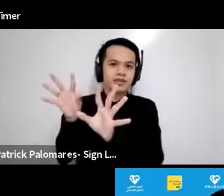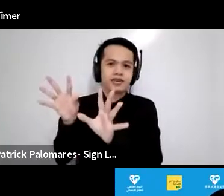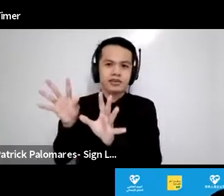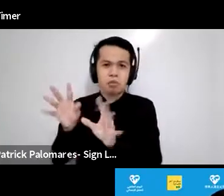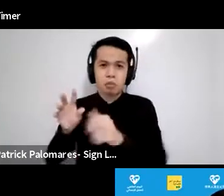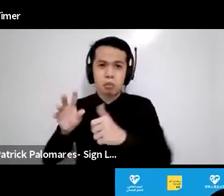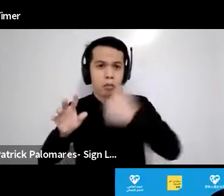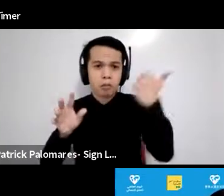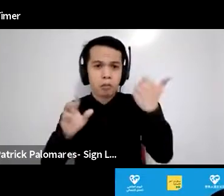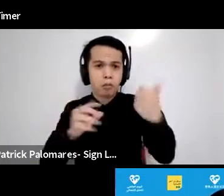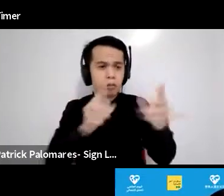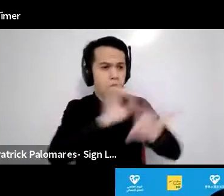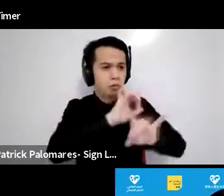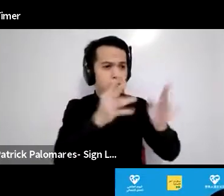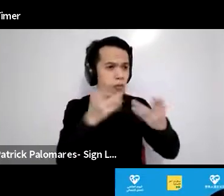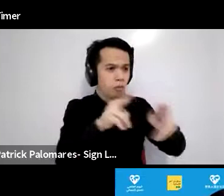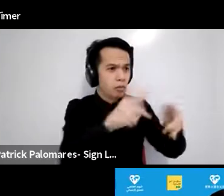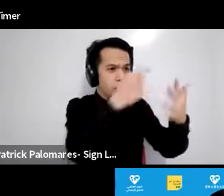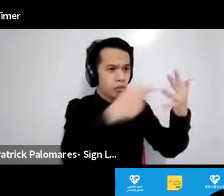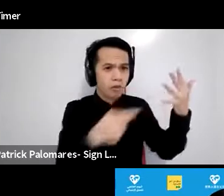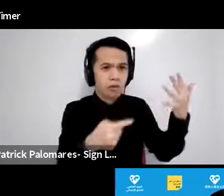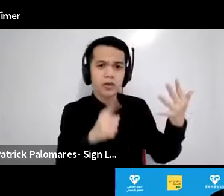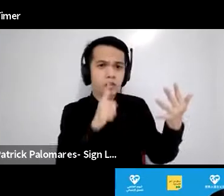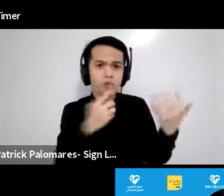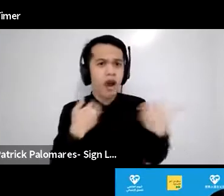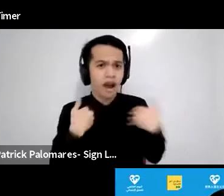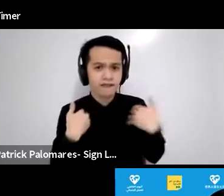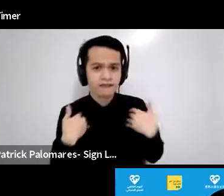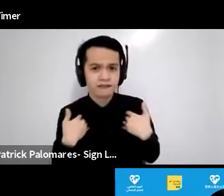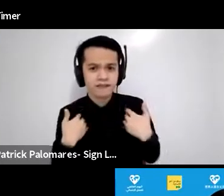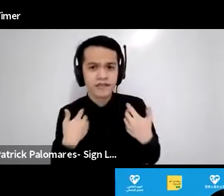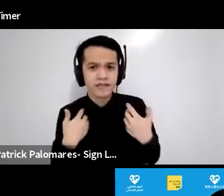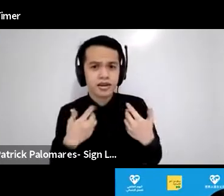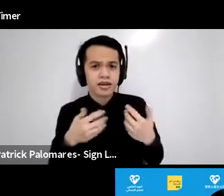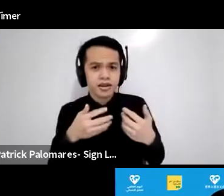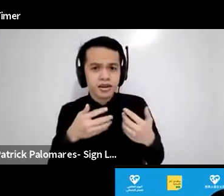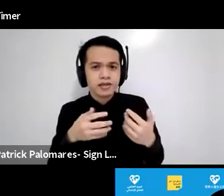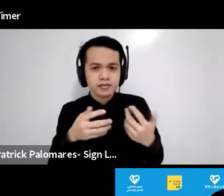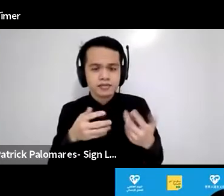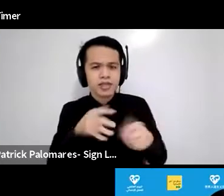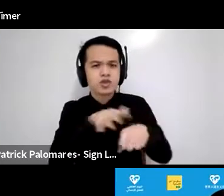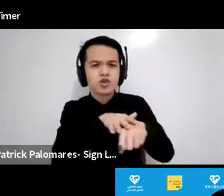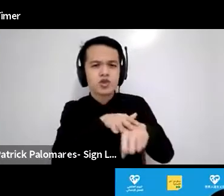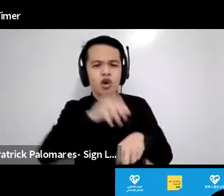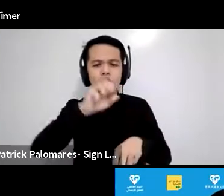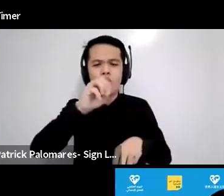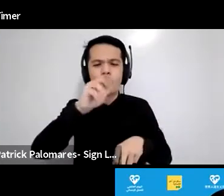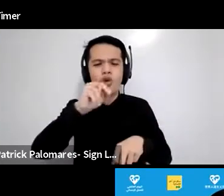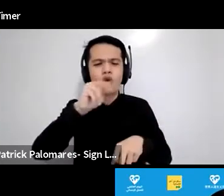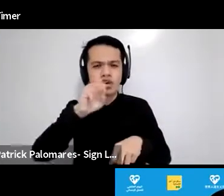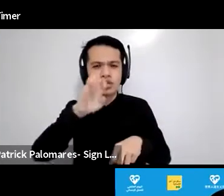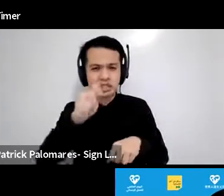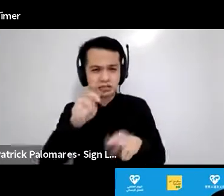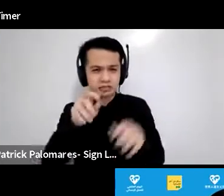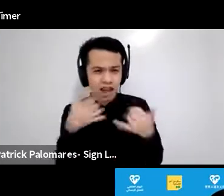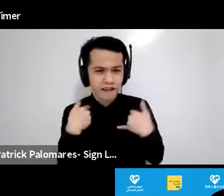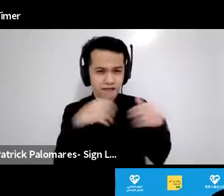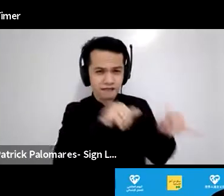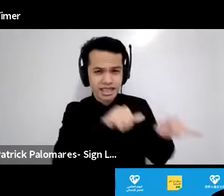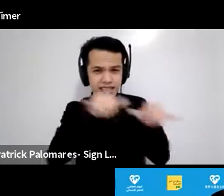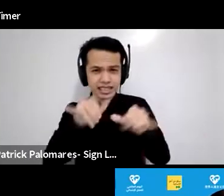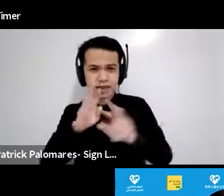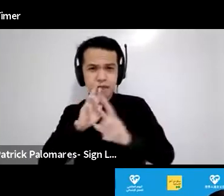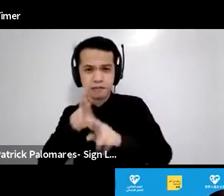more, well, it's pretty obvious here, but there's also that slow onset. Will we see the same kind of response where we'll